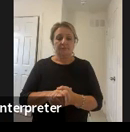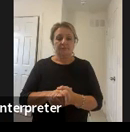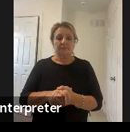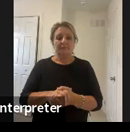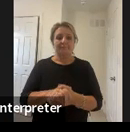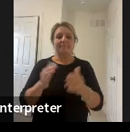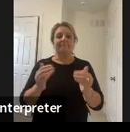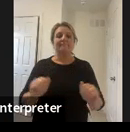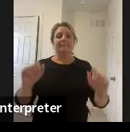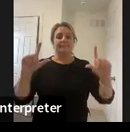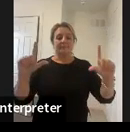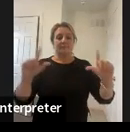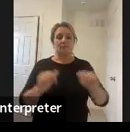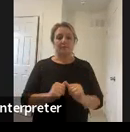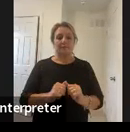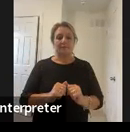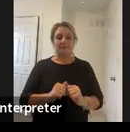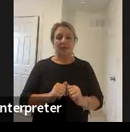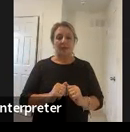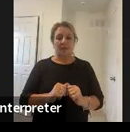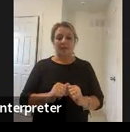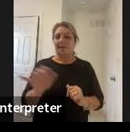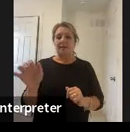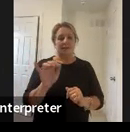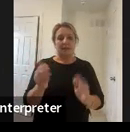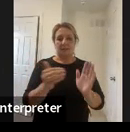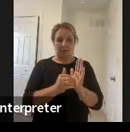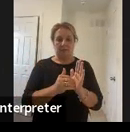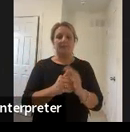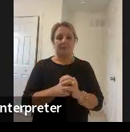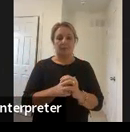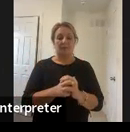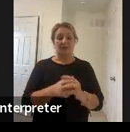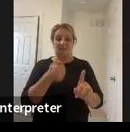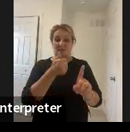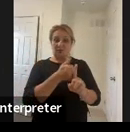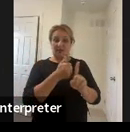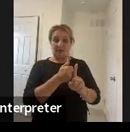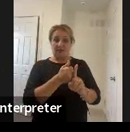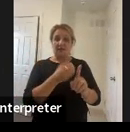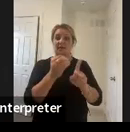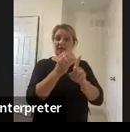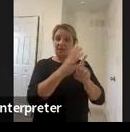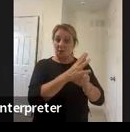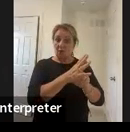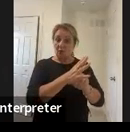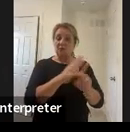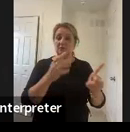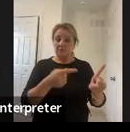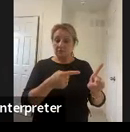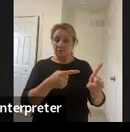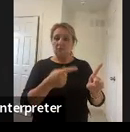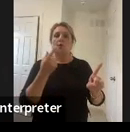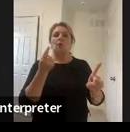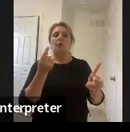Next slide, please. So the same applies conversely. If you yourself were told you were exposed to someone with monkeypox, we